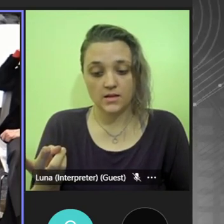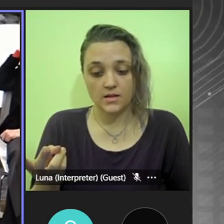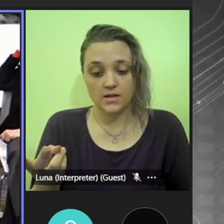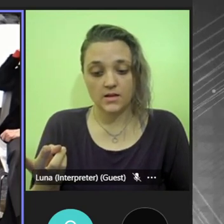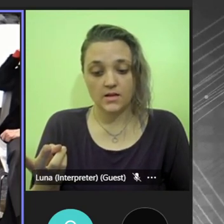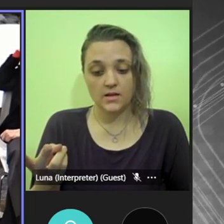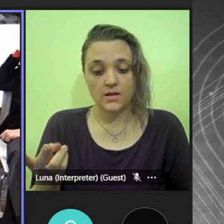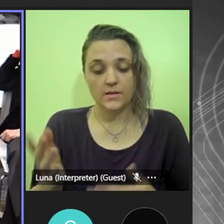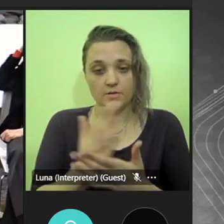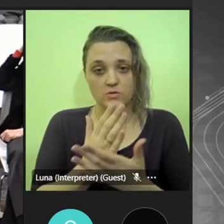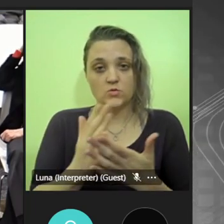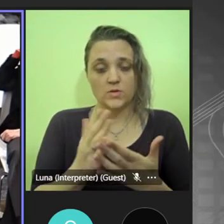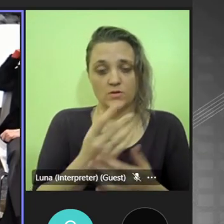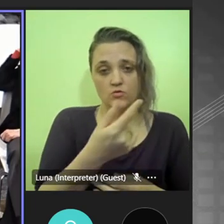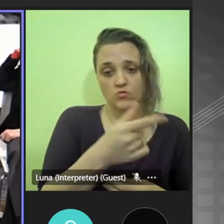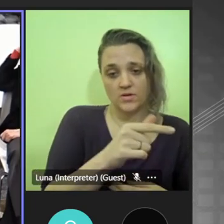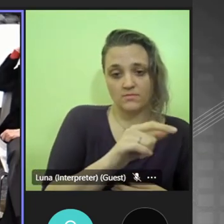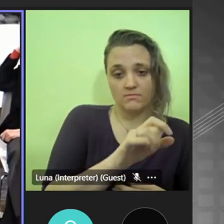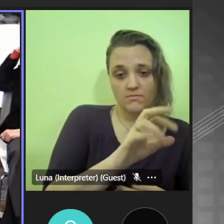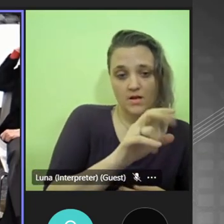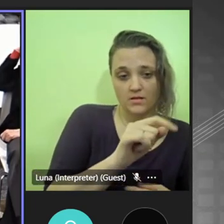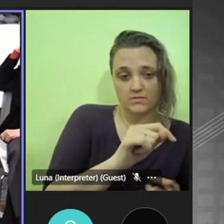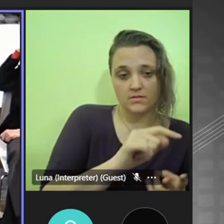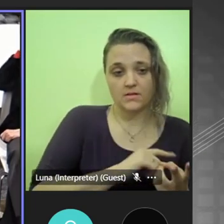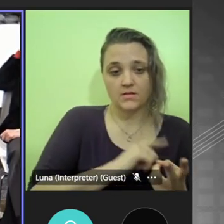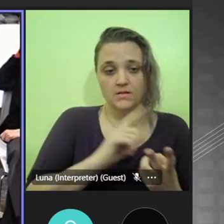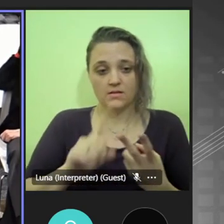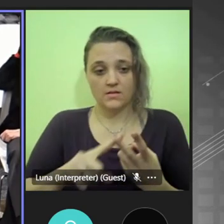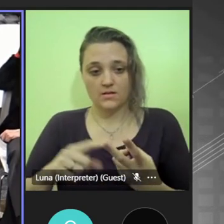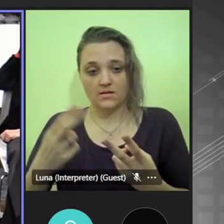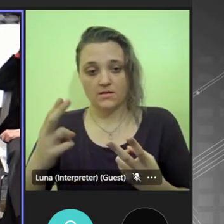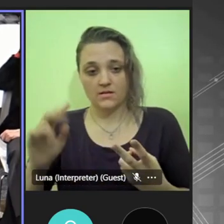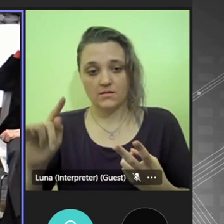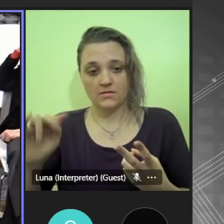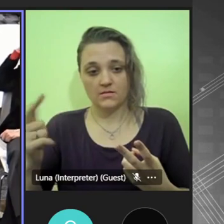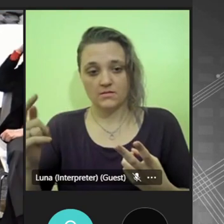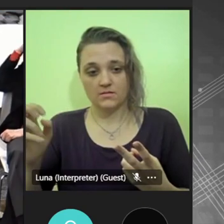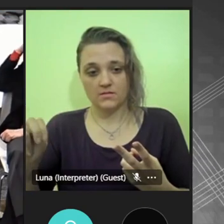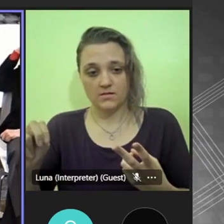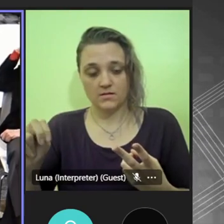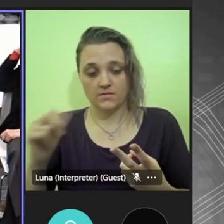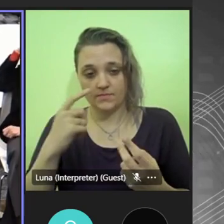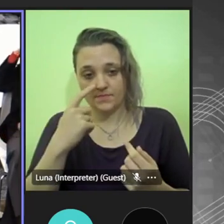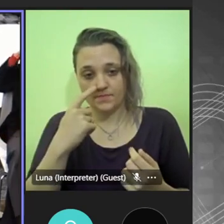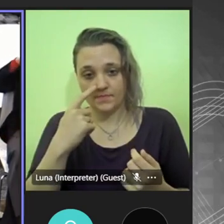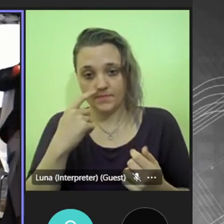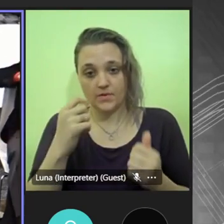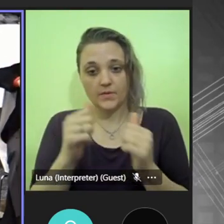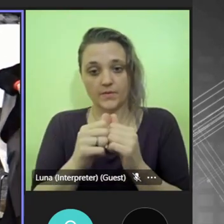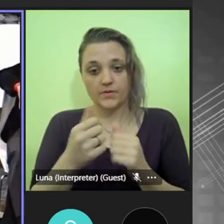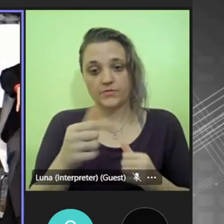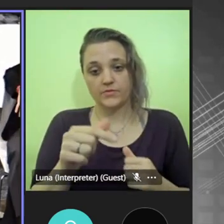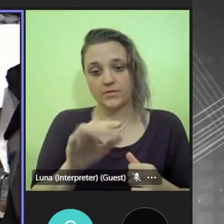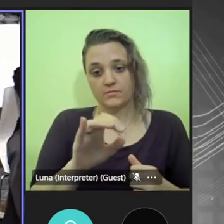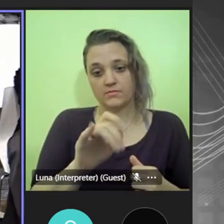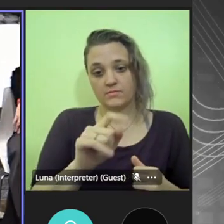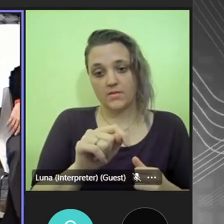I like the yellow line to remain the same between both Greenbelt and Huntington, along with